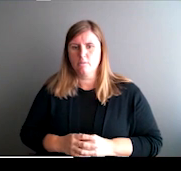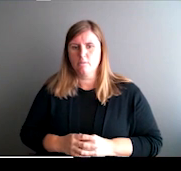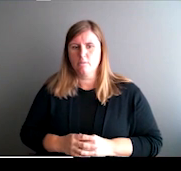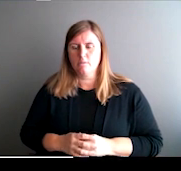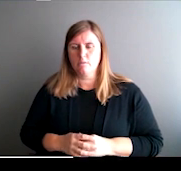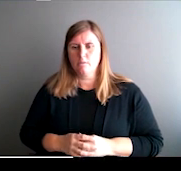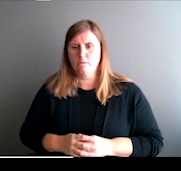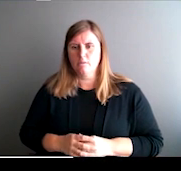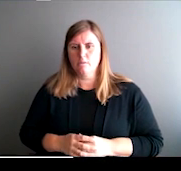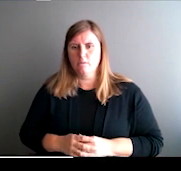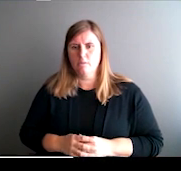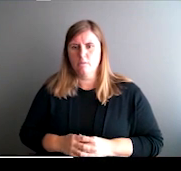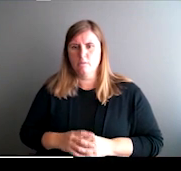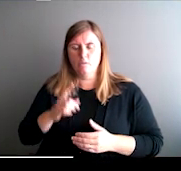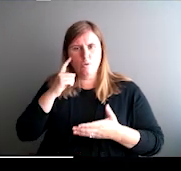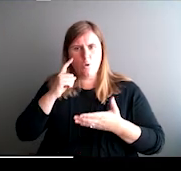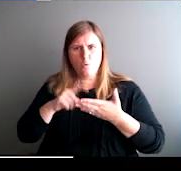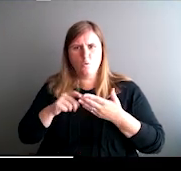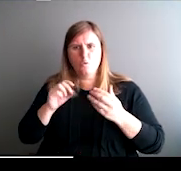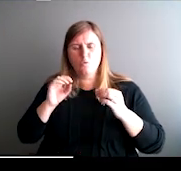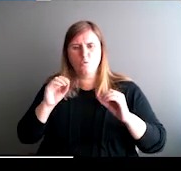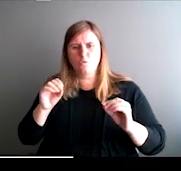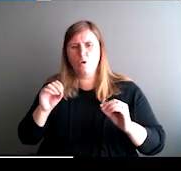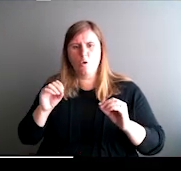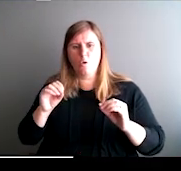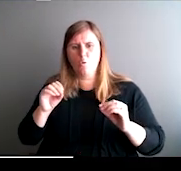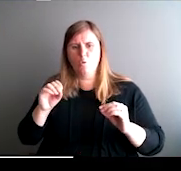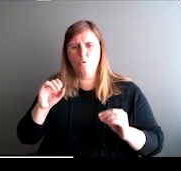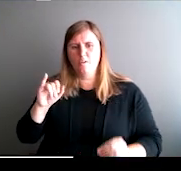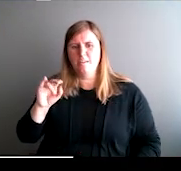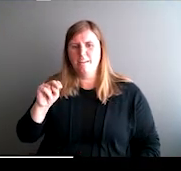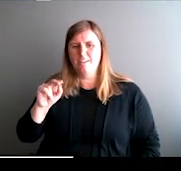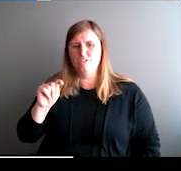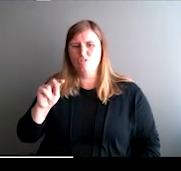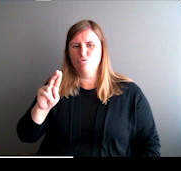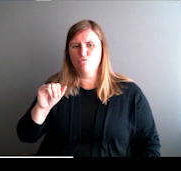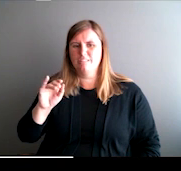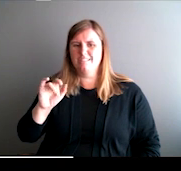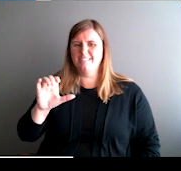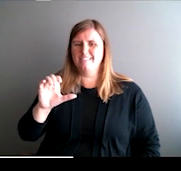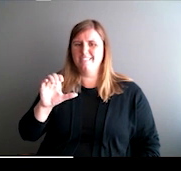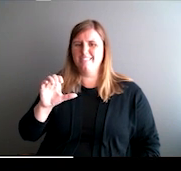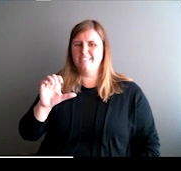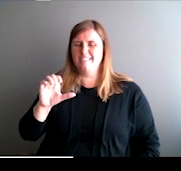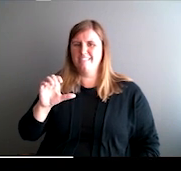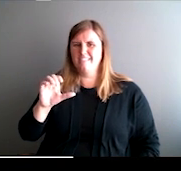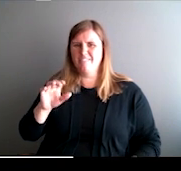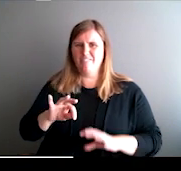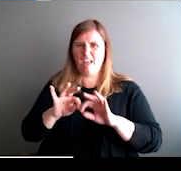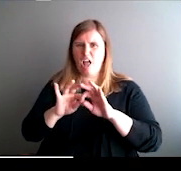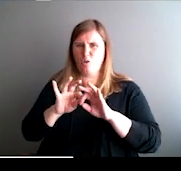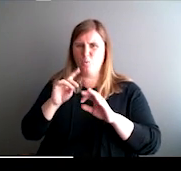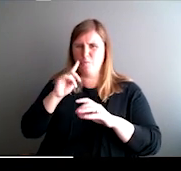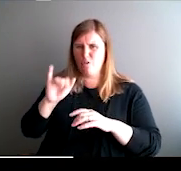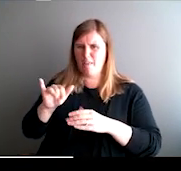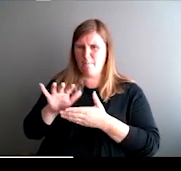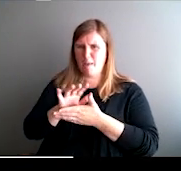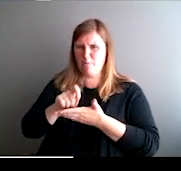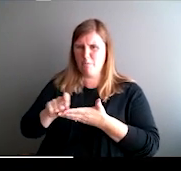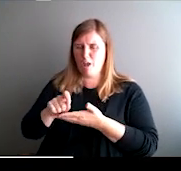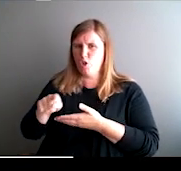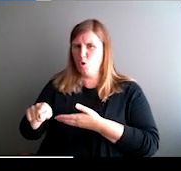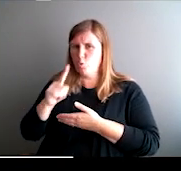Notice that there was no intrinsic value to paper and pen. You